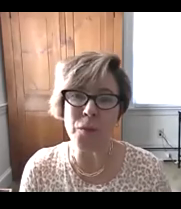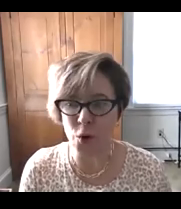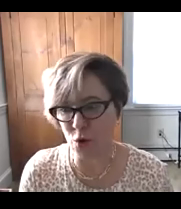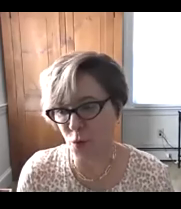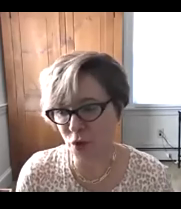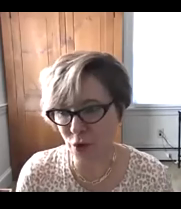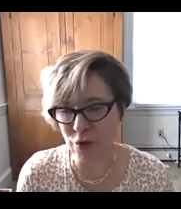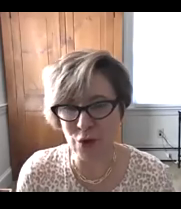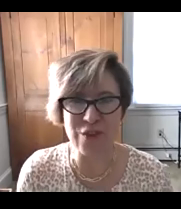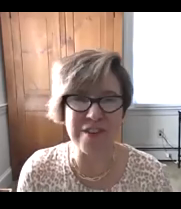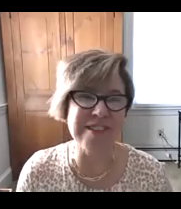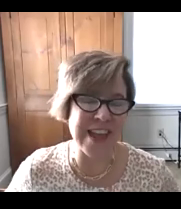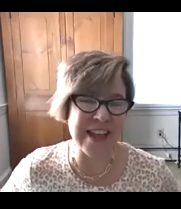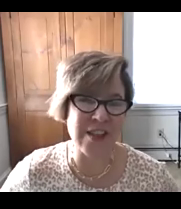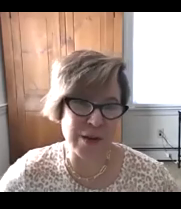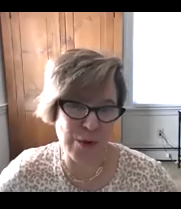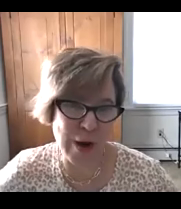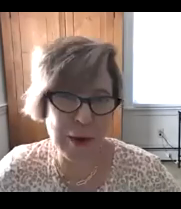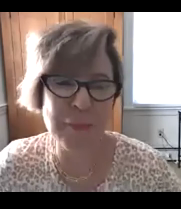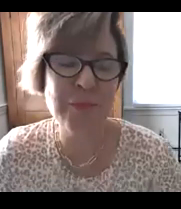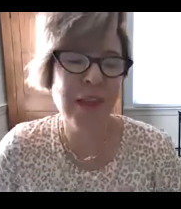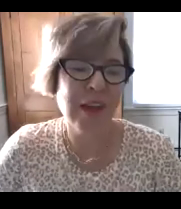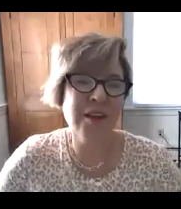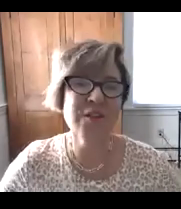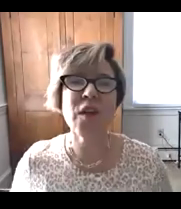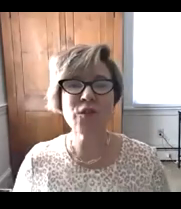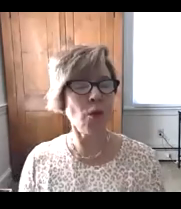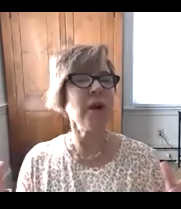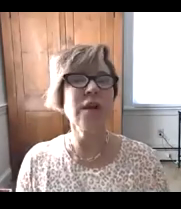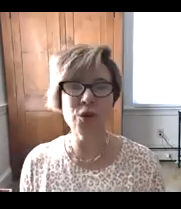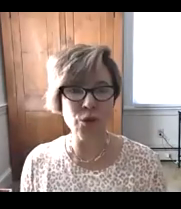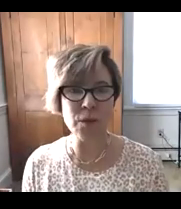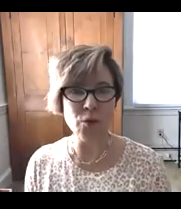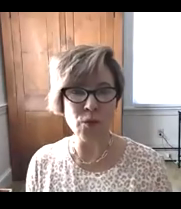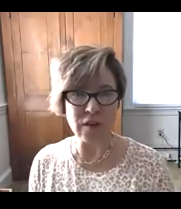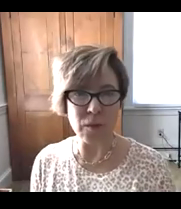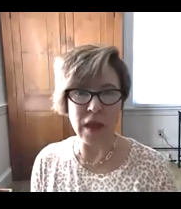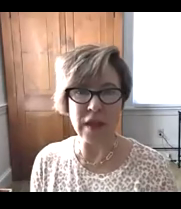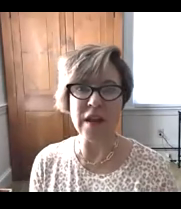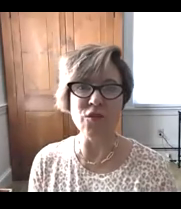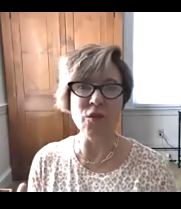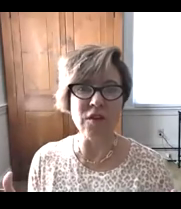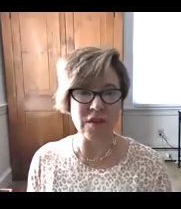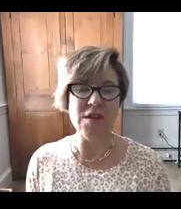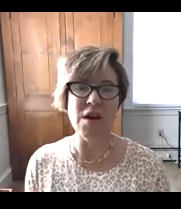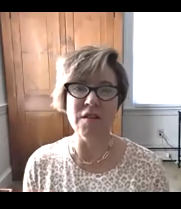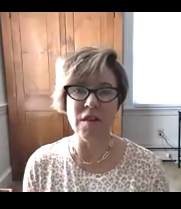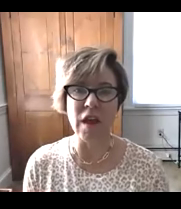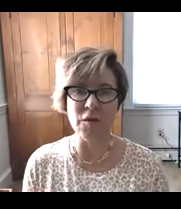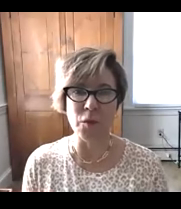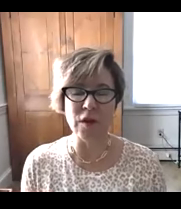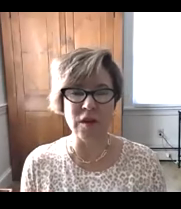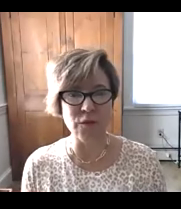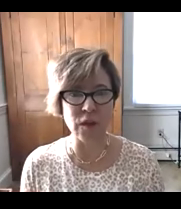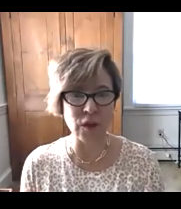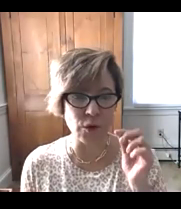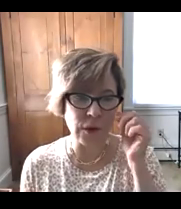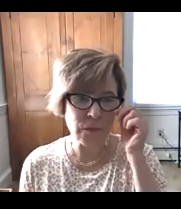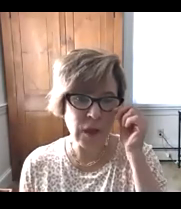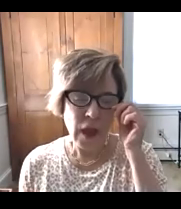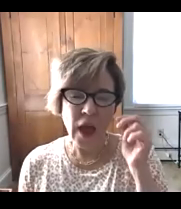great partner with the New Jersey State Library. So that's quite an incredible resume. And as you can see, Don is an expert in